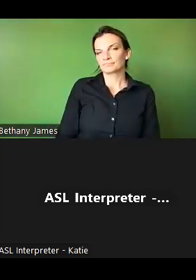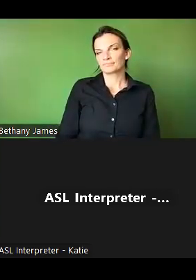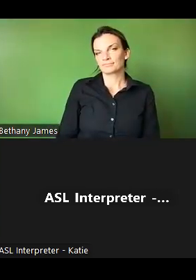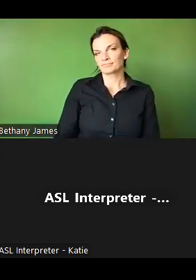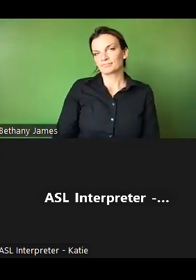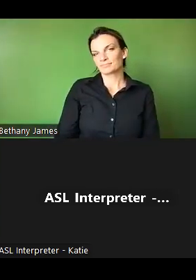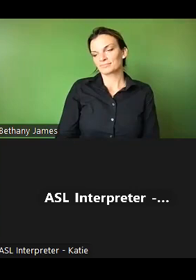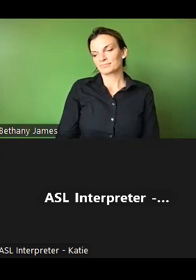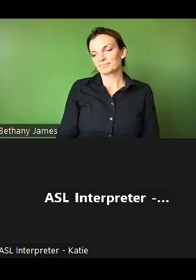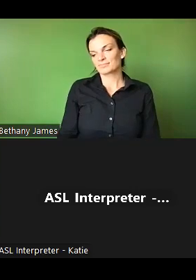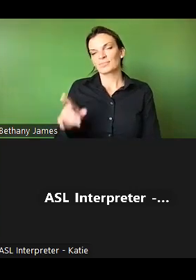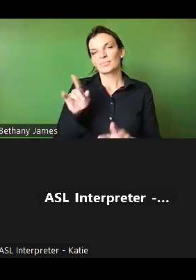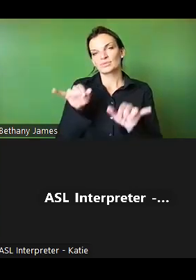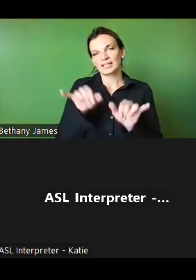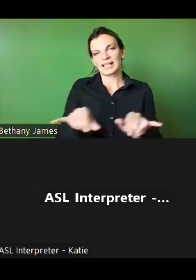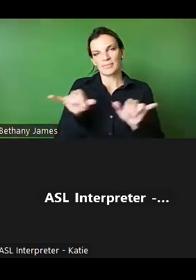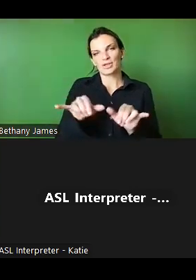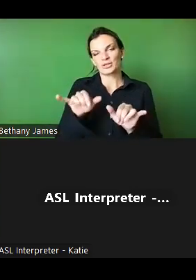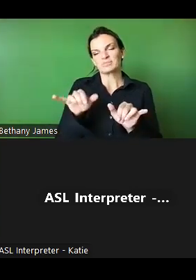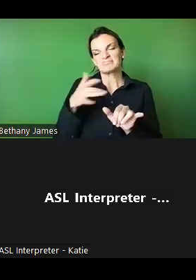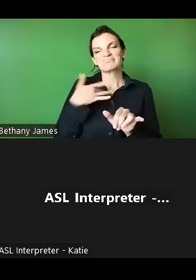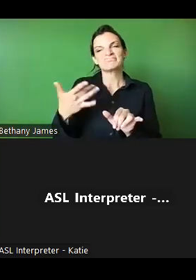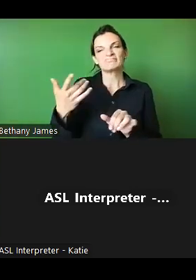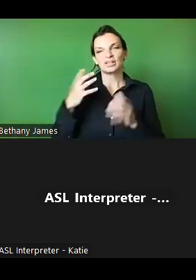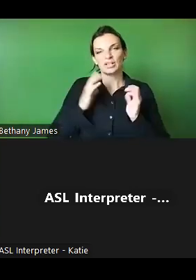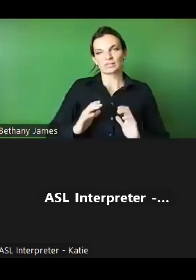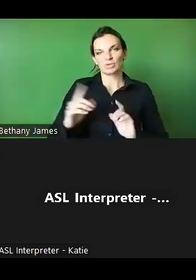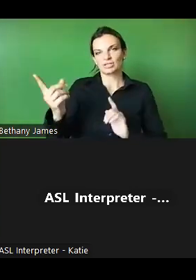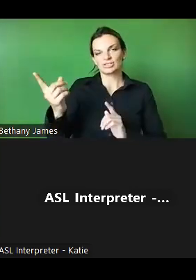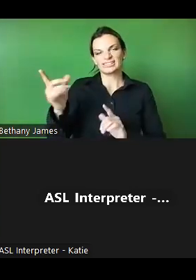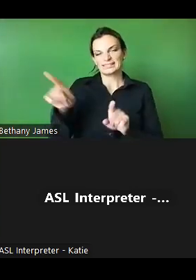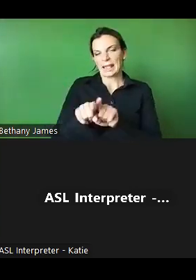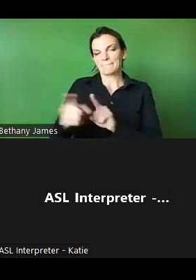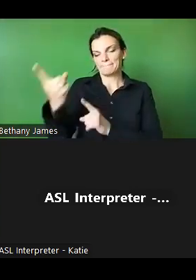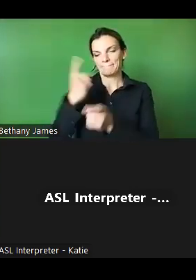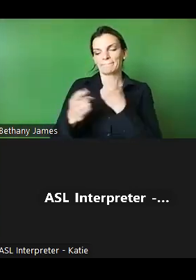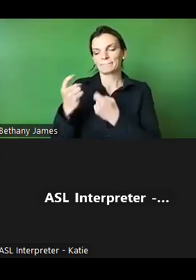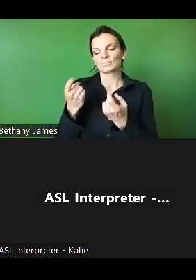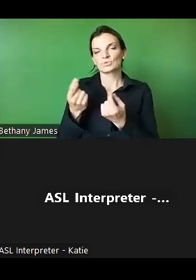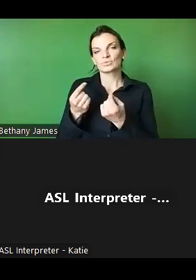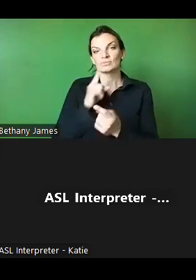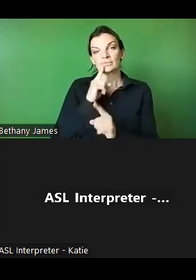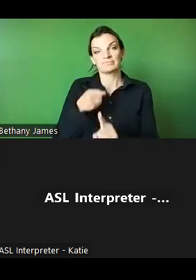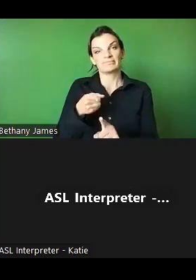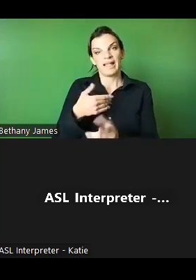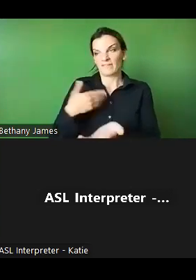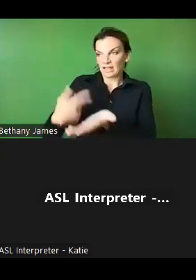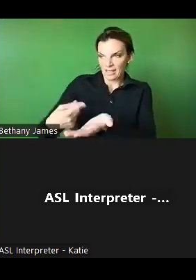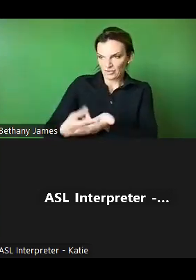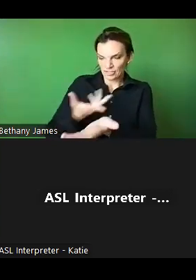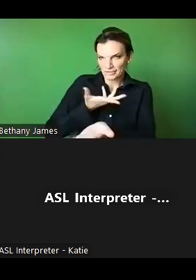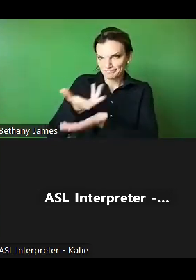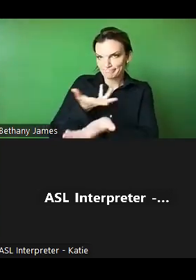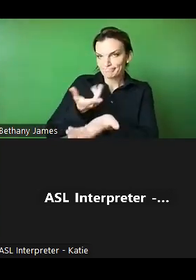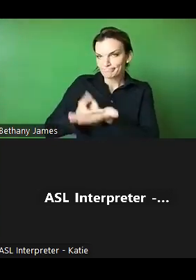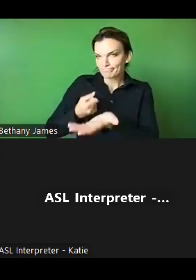I was the one who keeps seeing these as common questions for my customers. A lot of the time it's having a conversation about, okay, well,